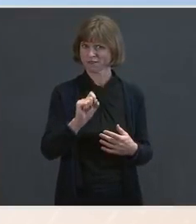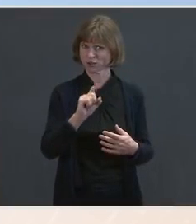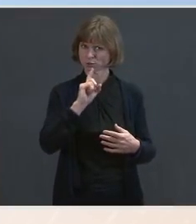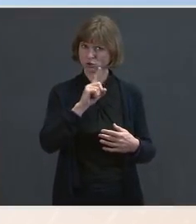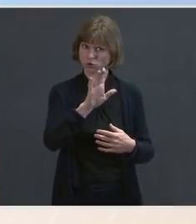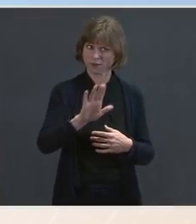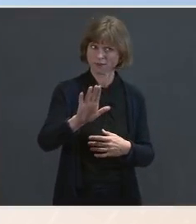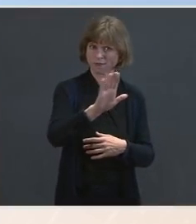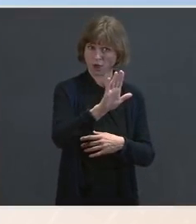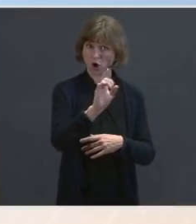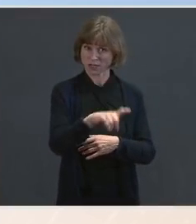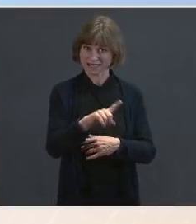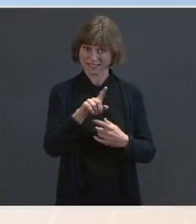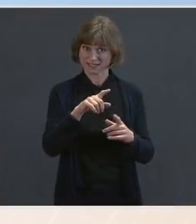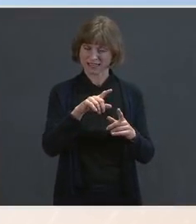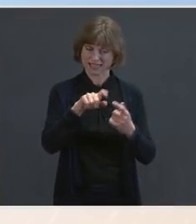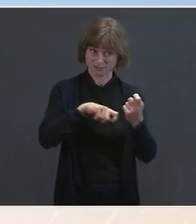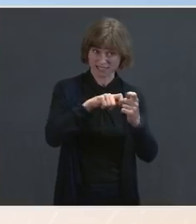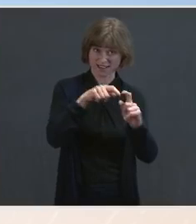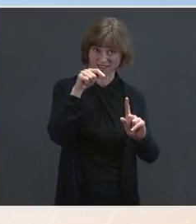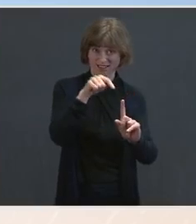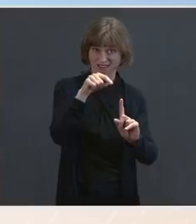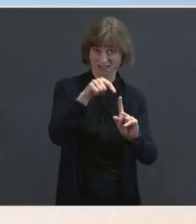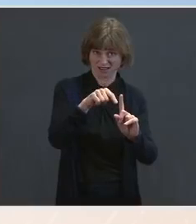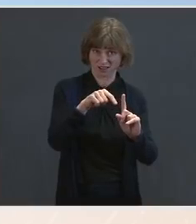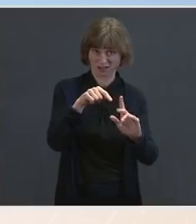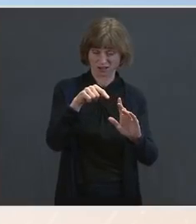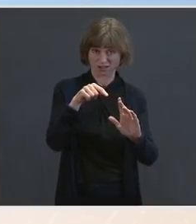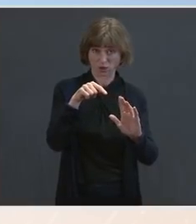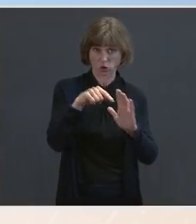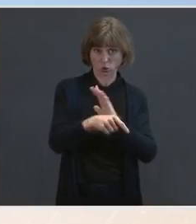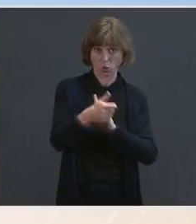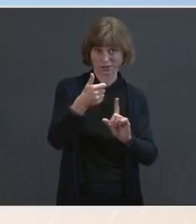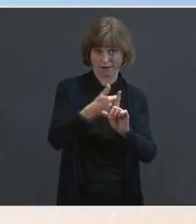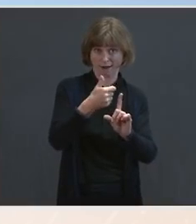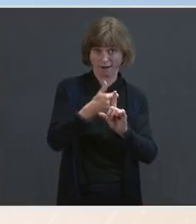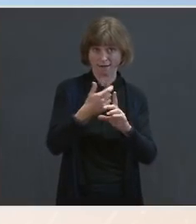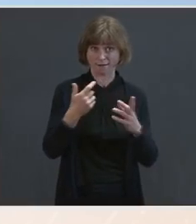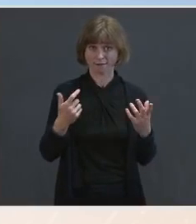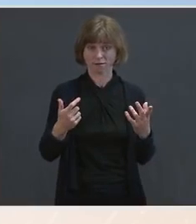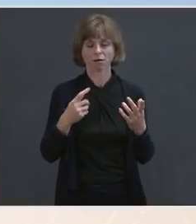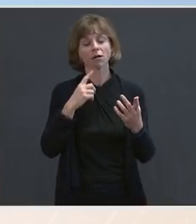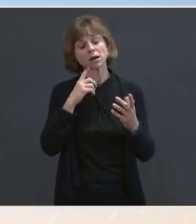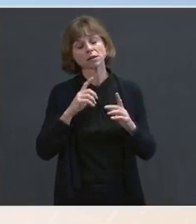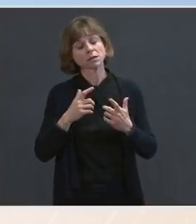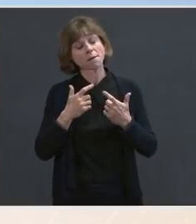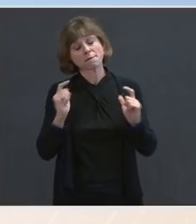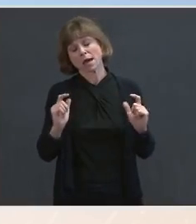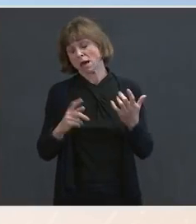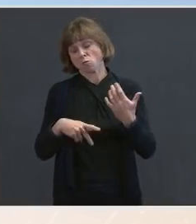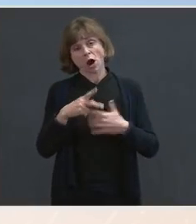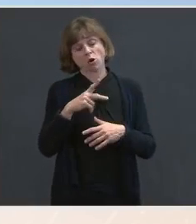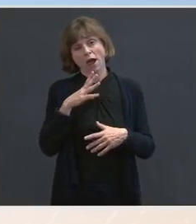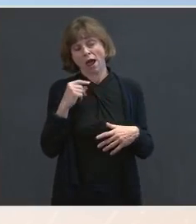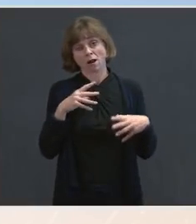that general area are being met? Yeah, it's a major priority for obvious reasons, and it's heartbreaking.